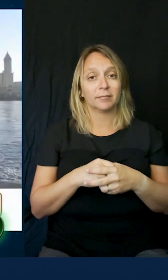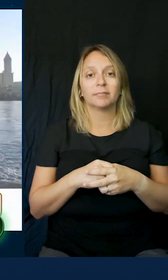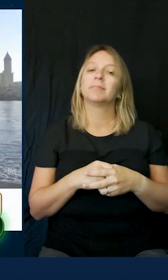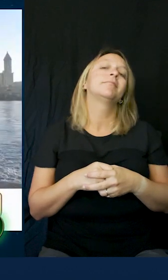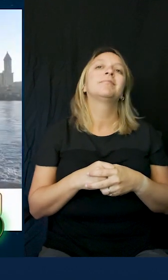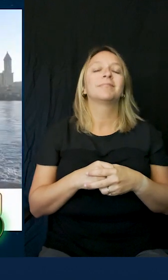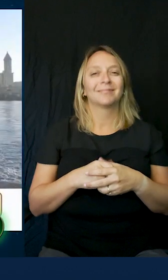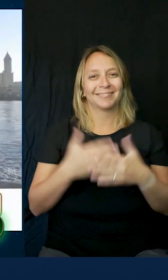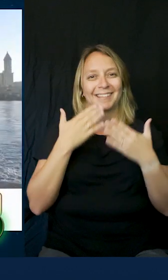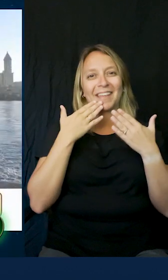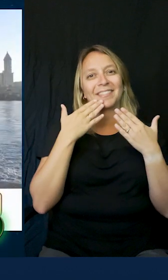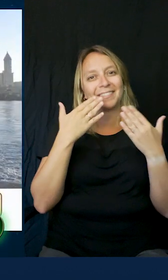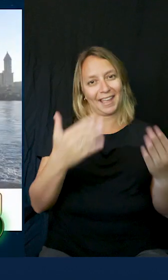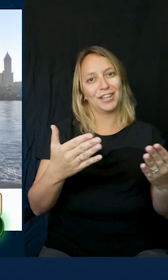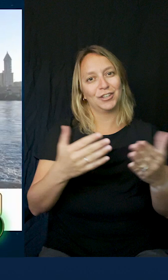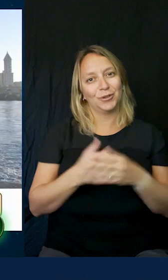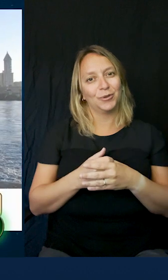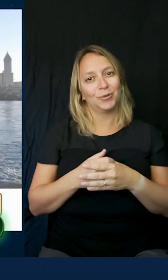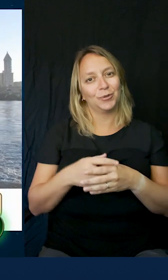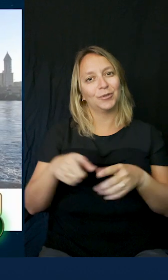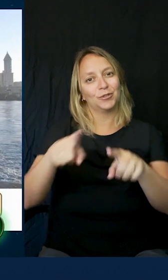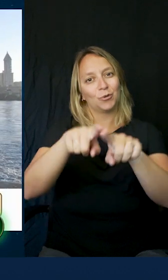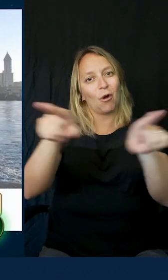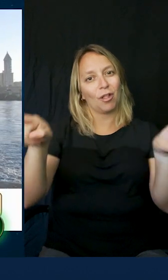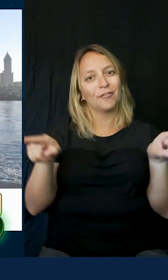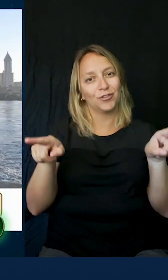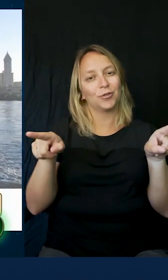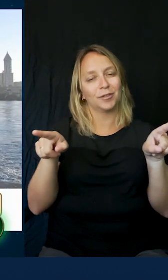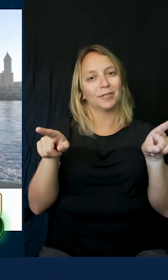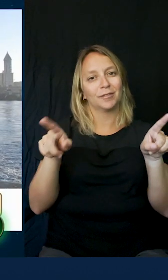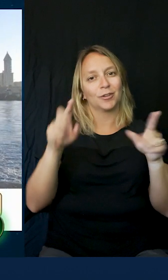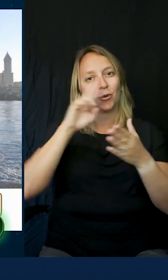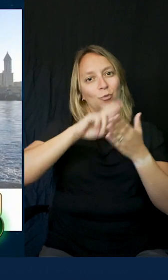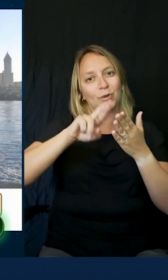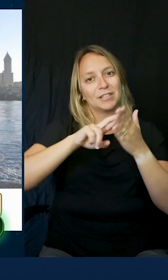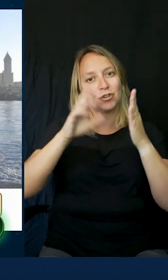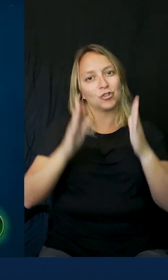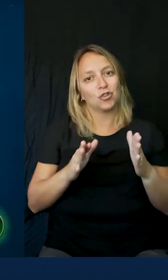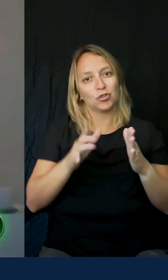And with that, thank you to all of the funders of this research.